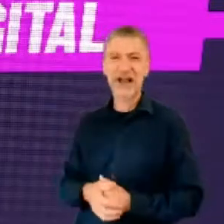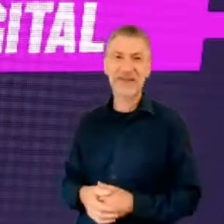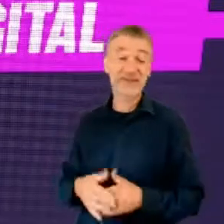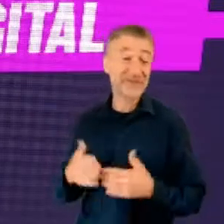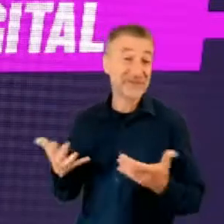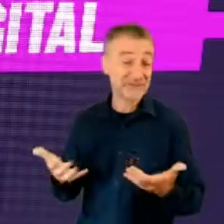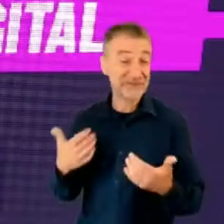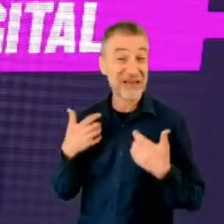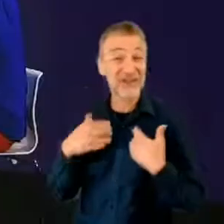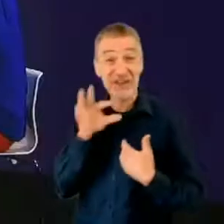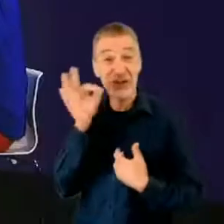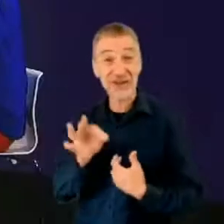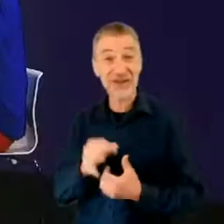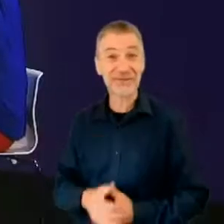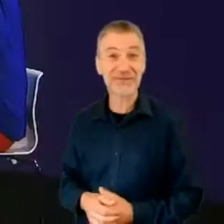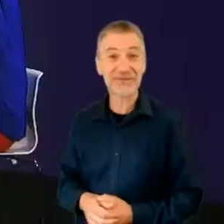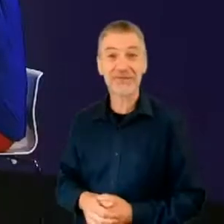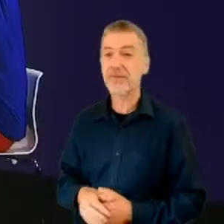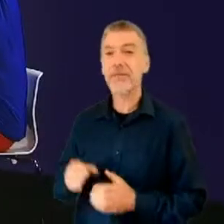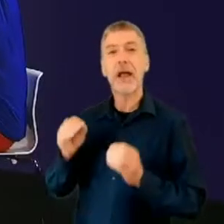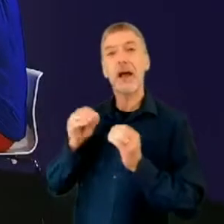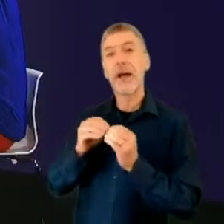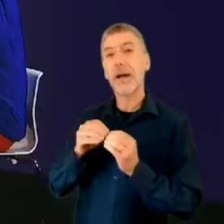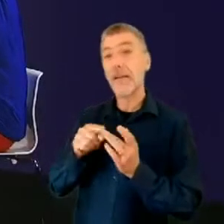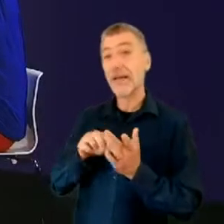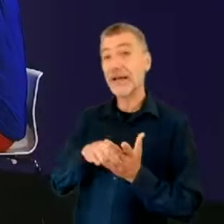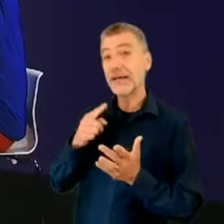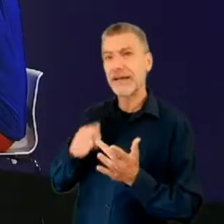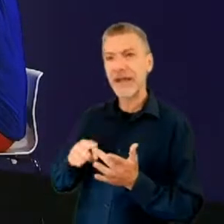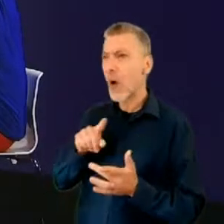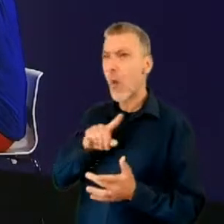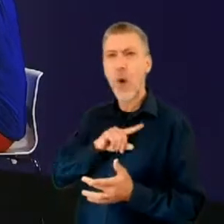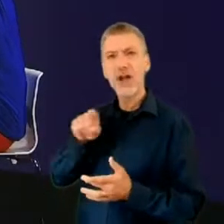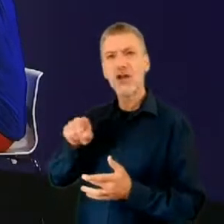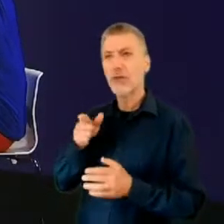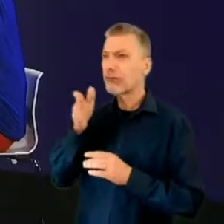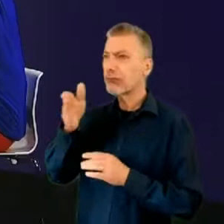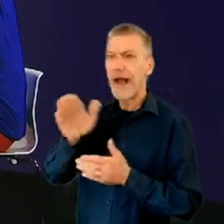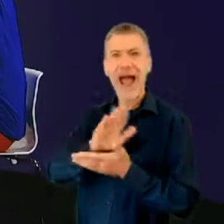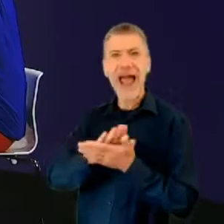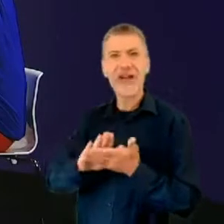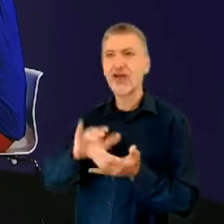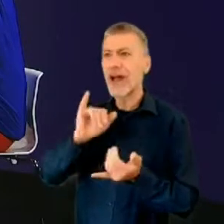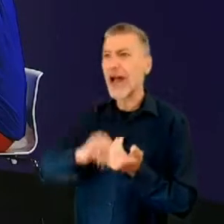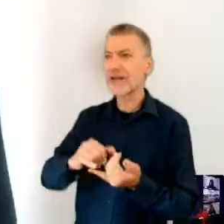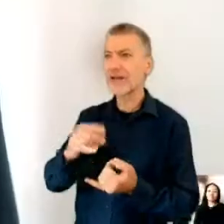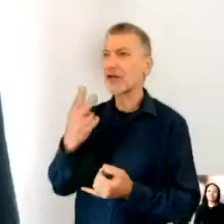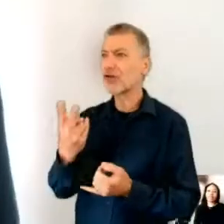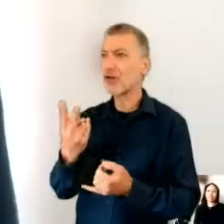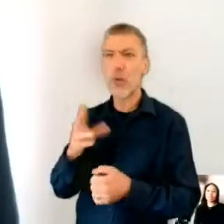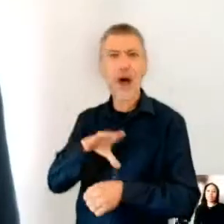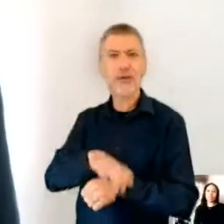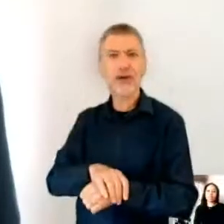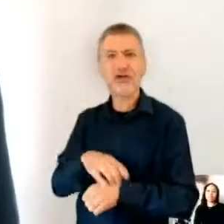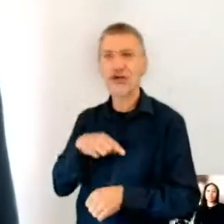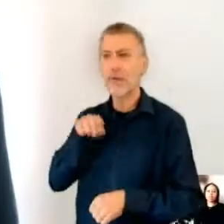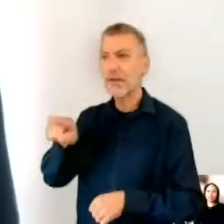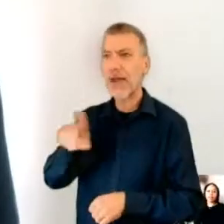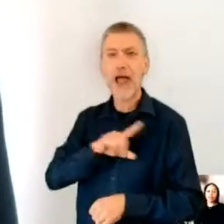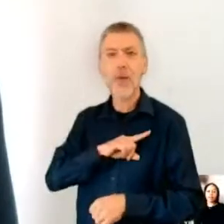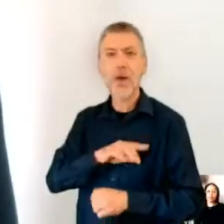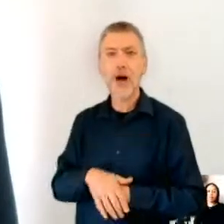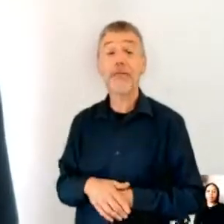thing. And Bintu, why did you choose an apprenticeship at HS2? So after A levels, I